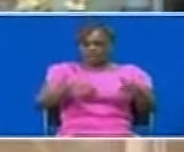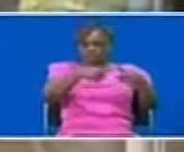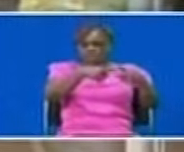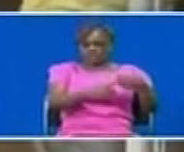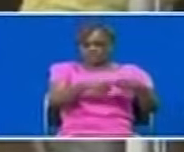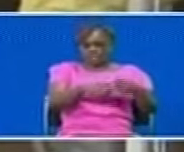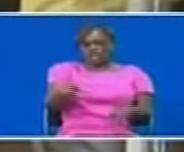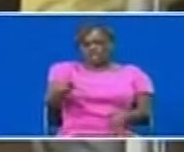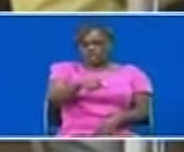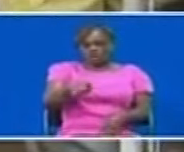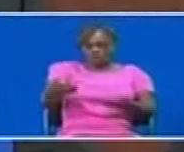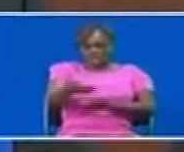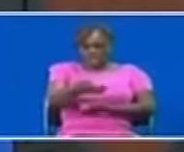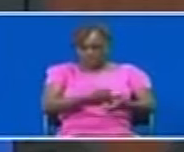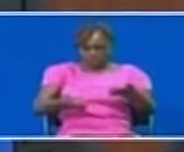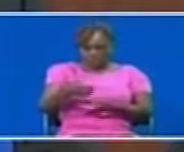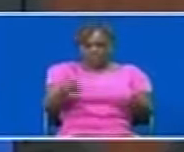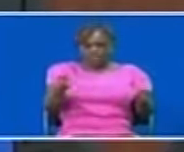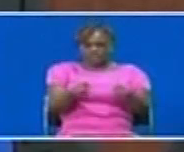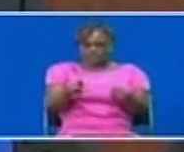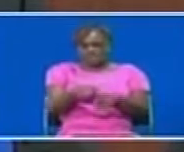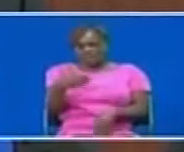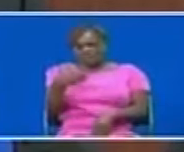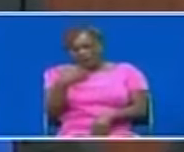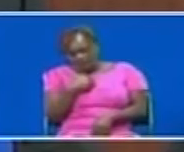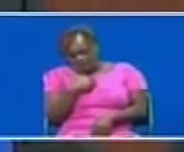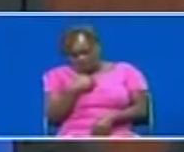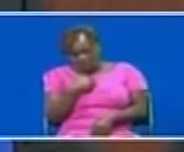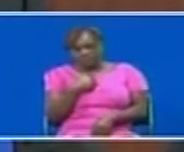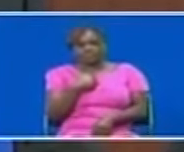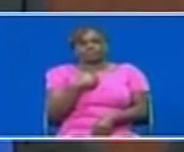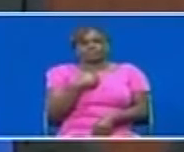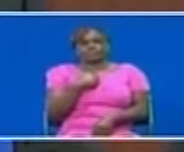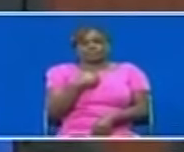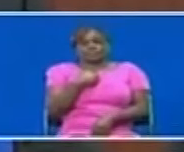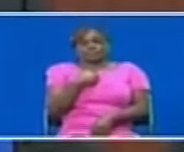to the local economy. We will also be having